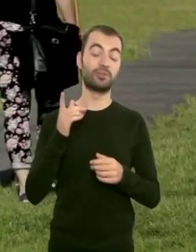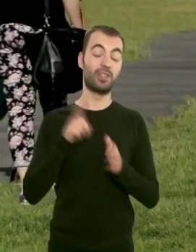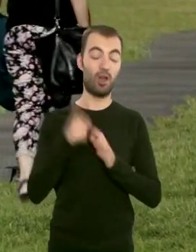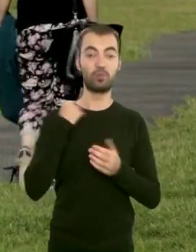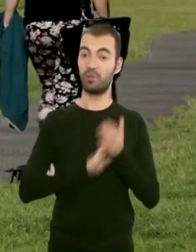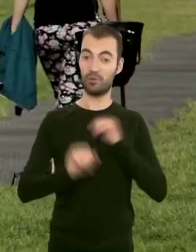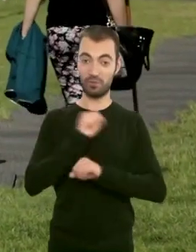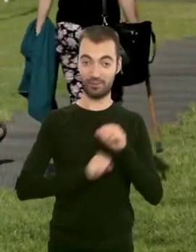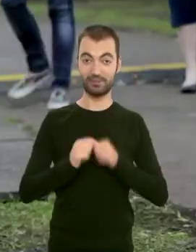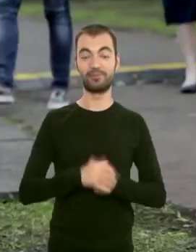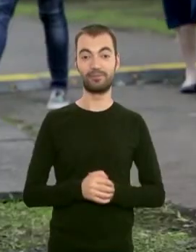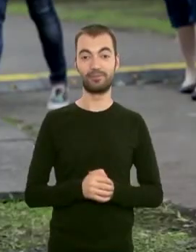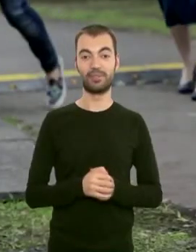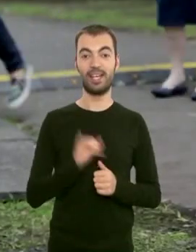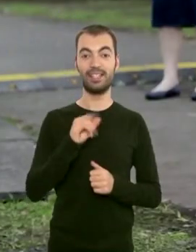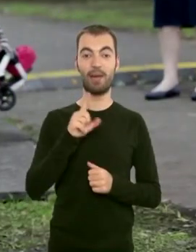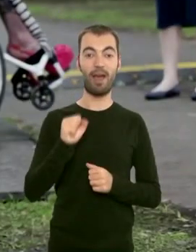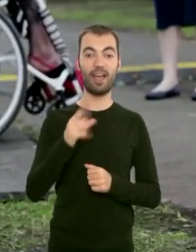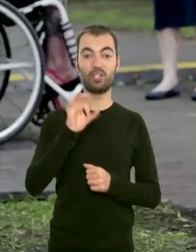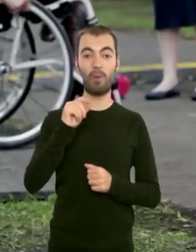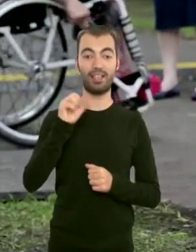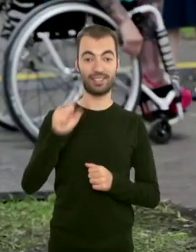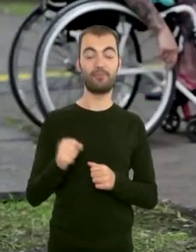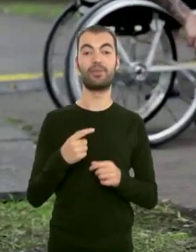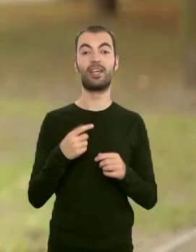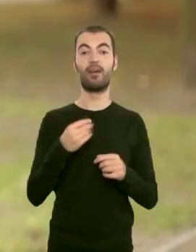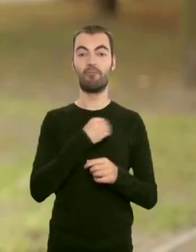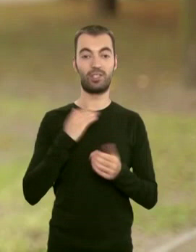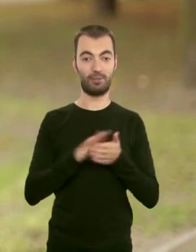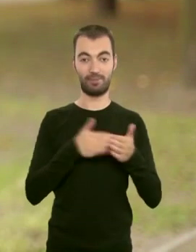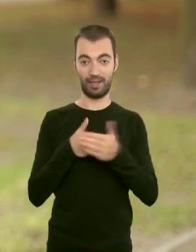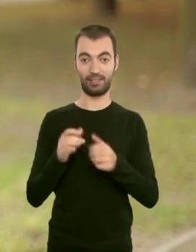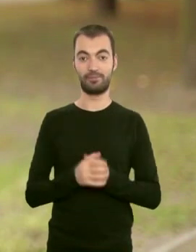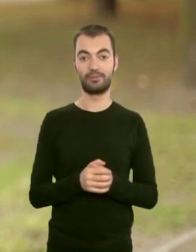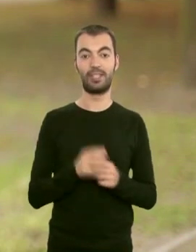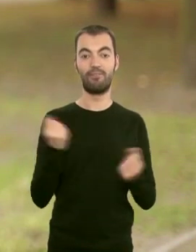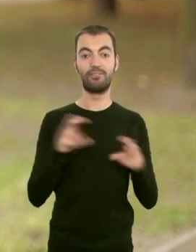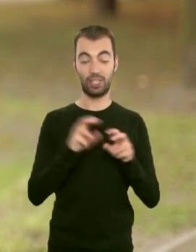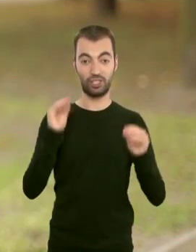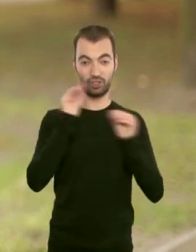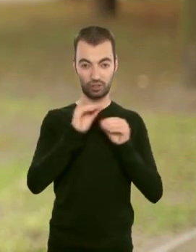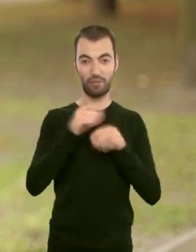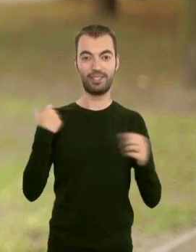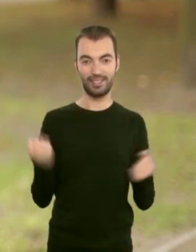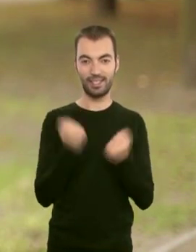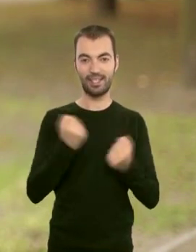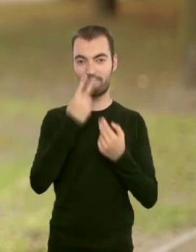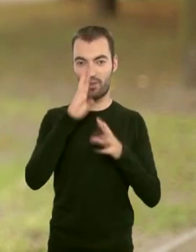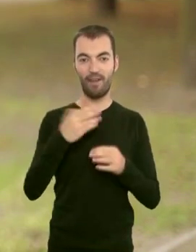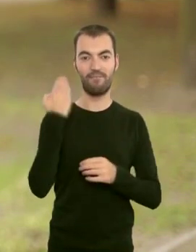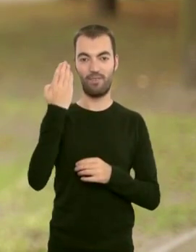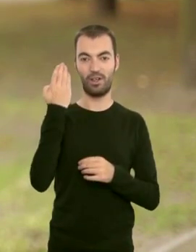disabilities. Isabella Sopolska, Poland Without Barriers Foundation. During the school, we to show volunteers